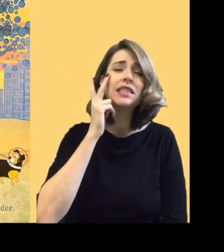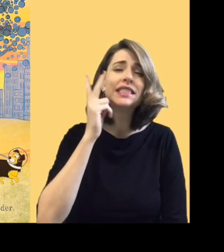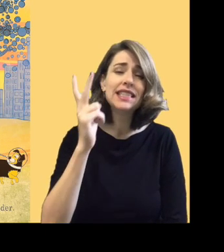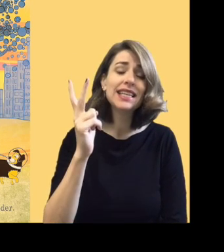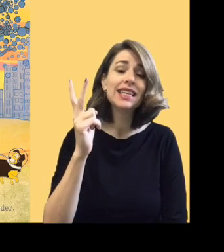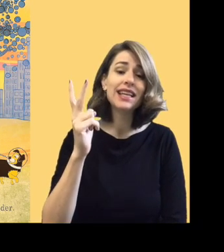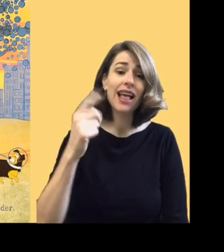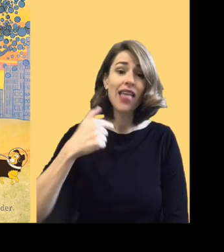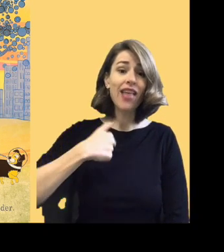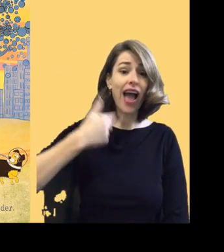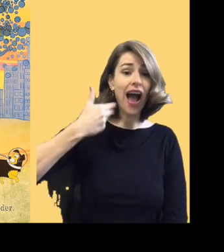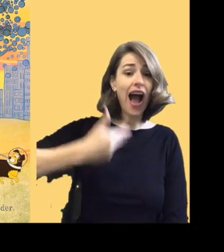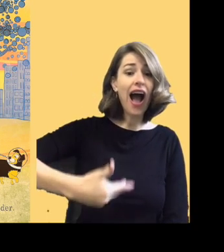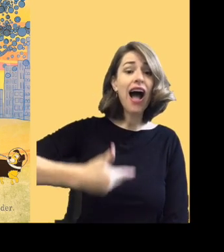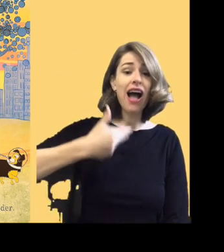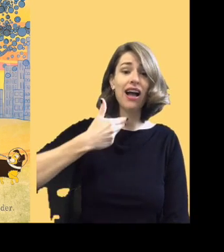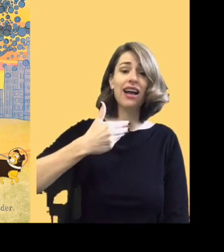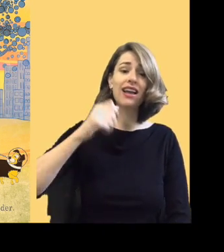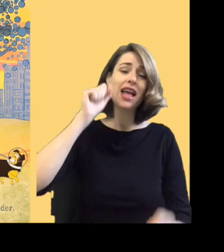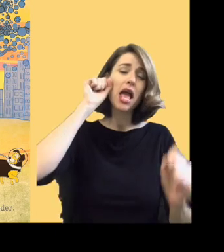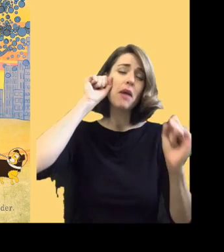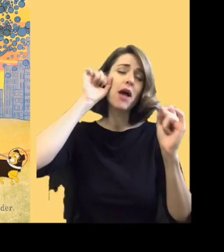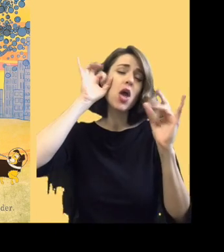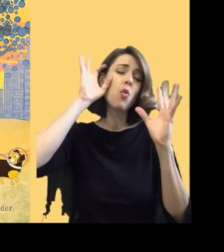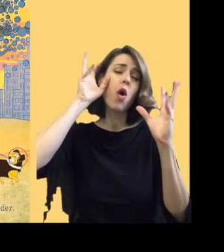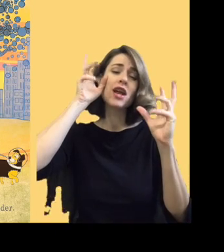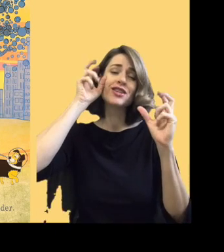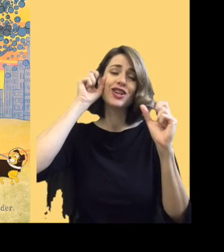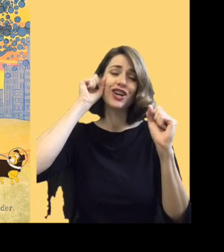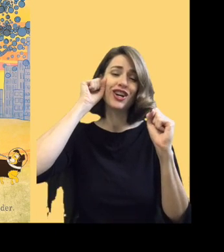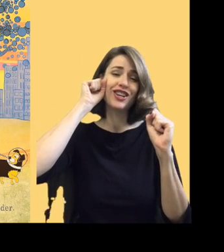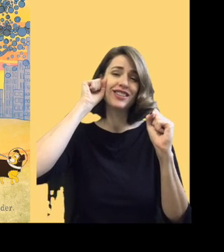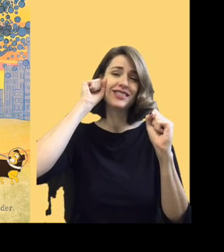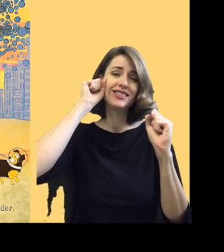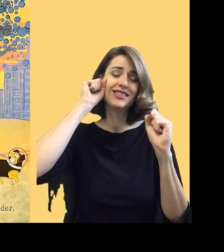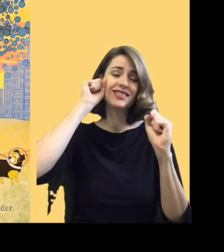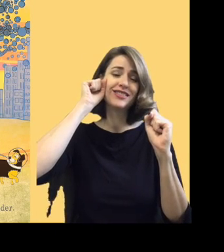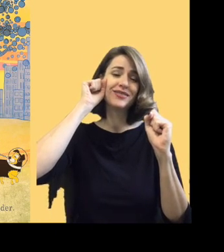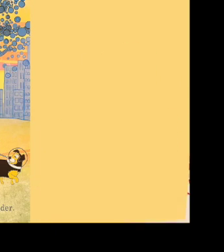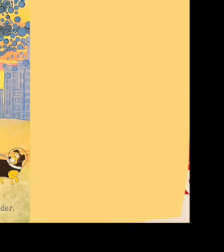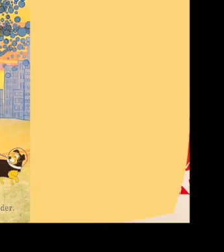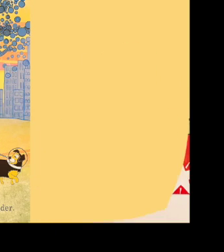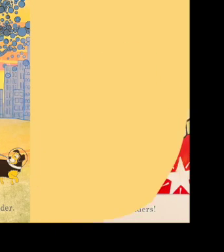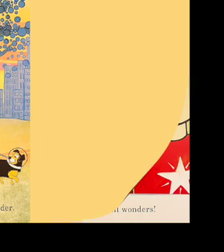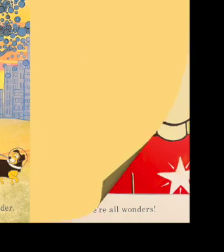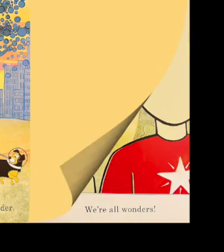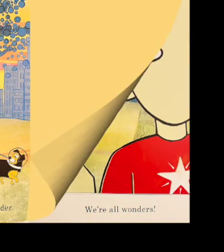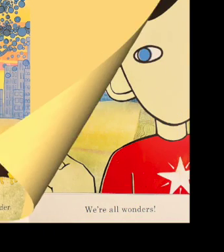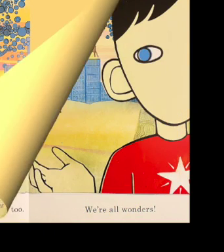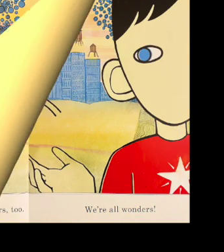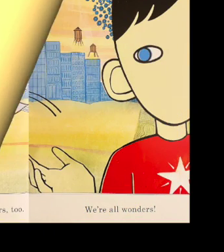they will see that I am a wonder.